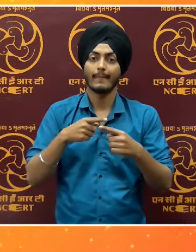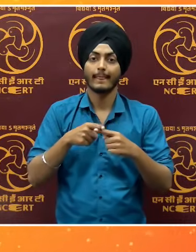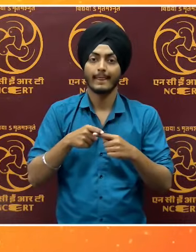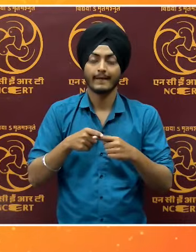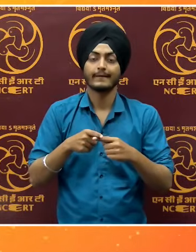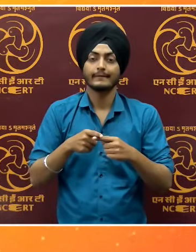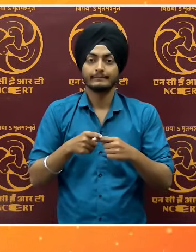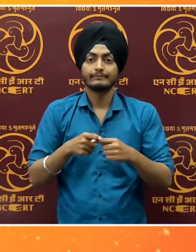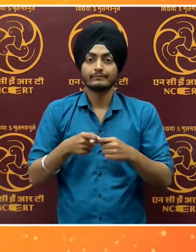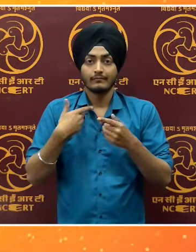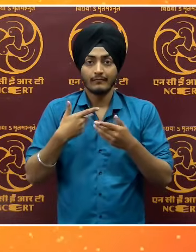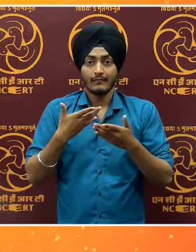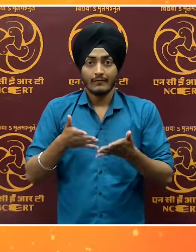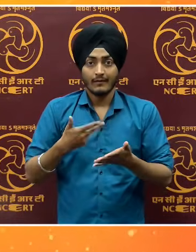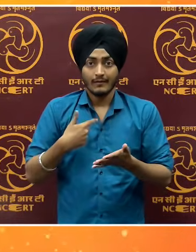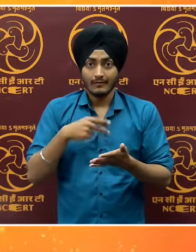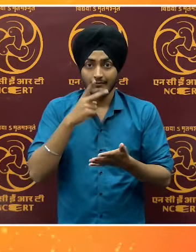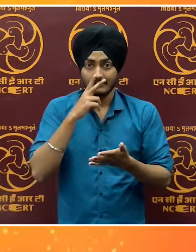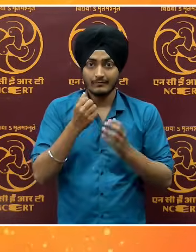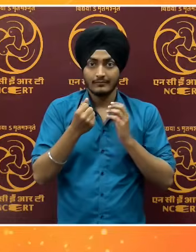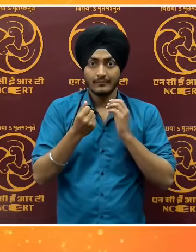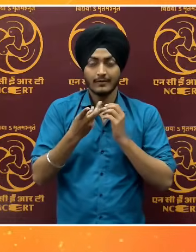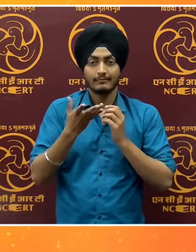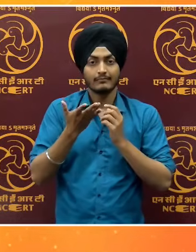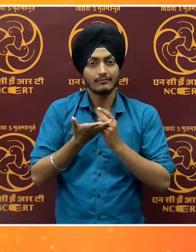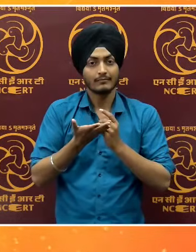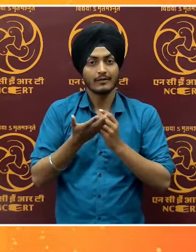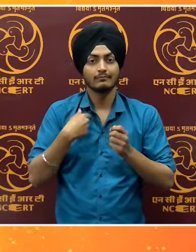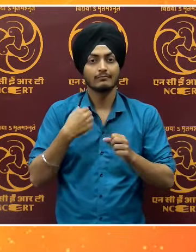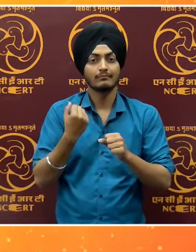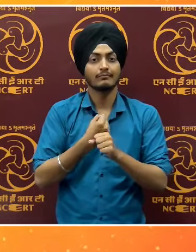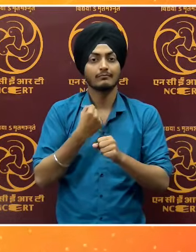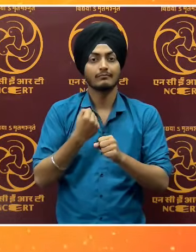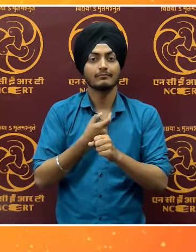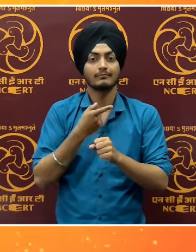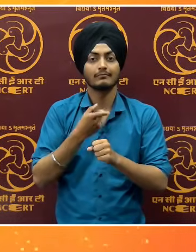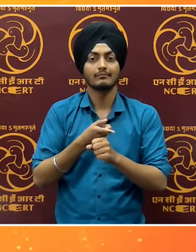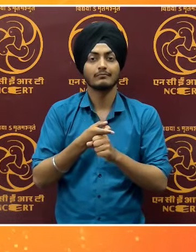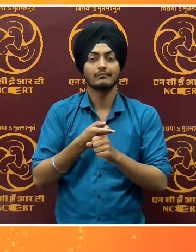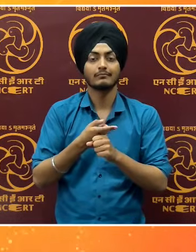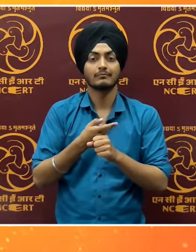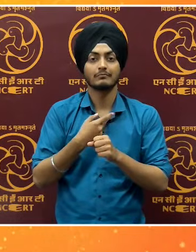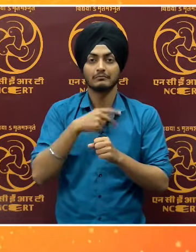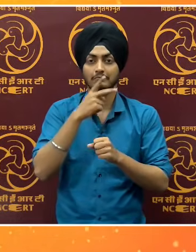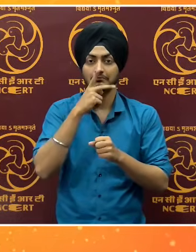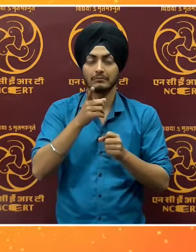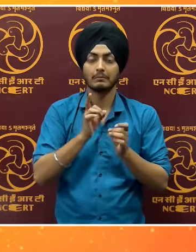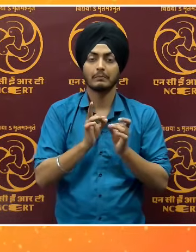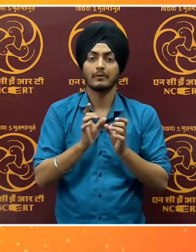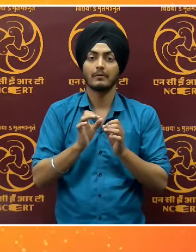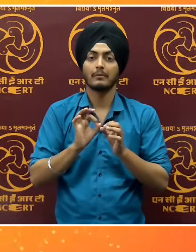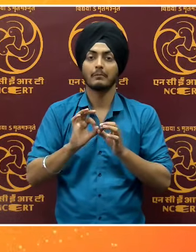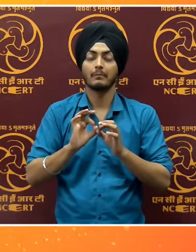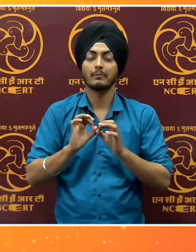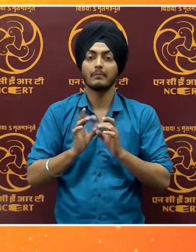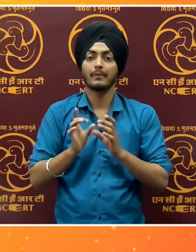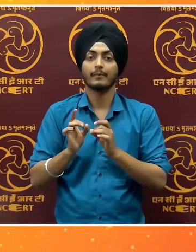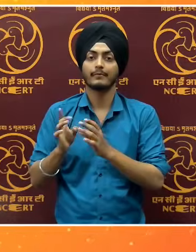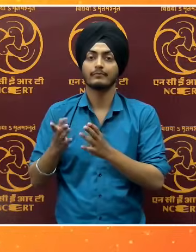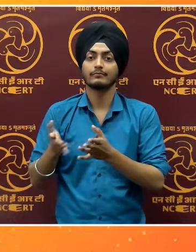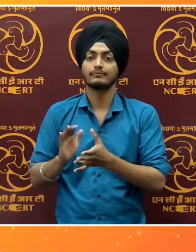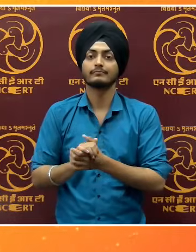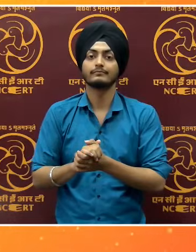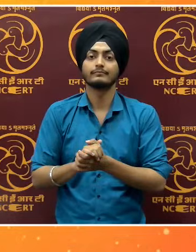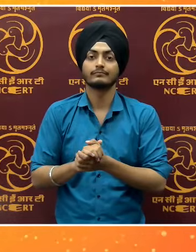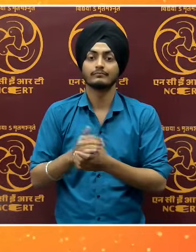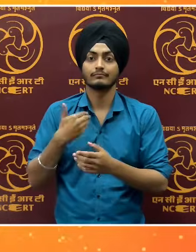only nowadays serial bulbs are working, even though 1 or 2 bulbs are damaged. Okay. So